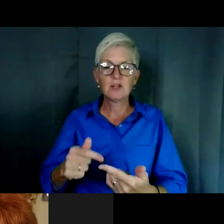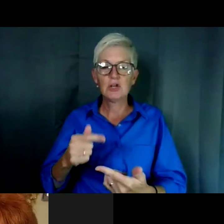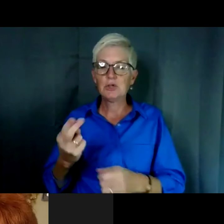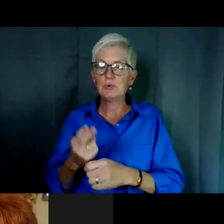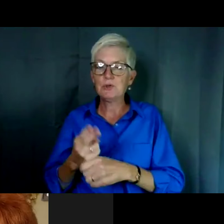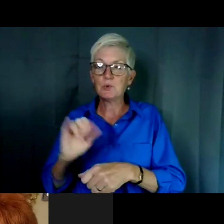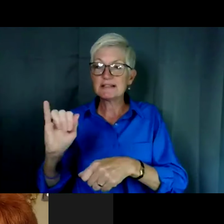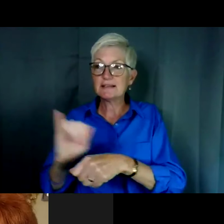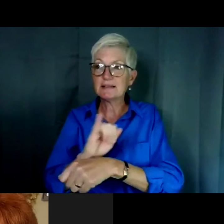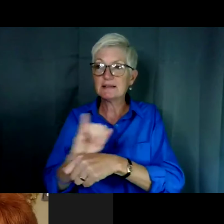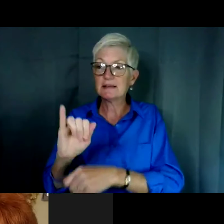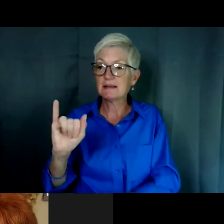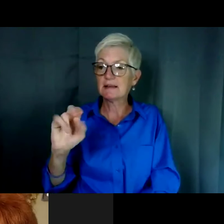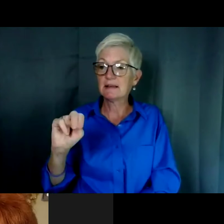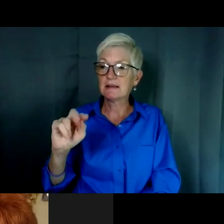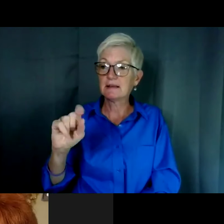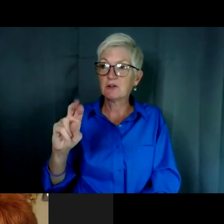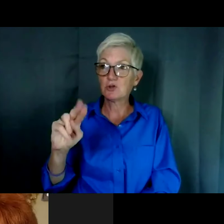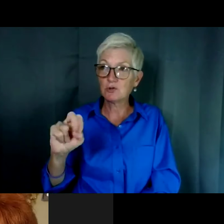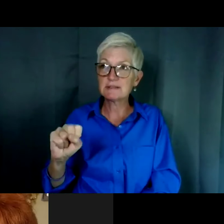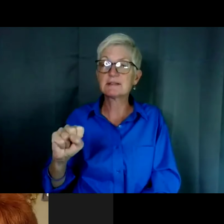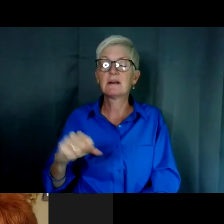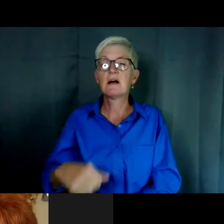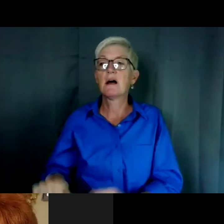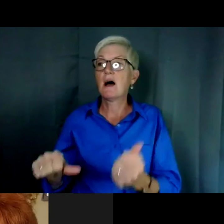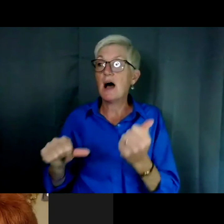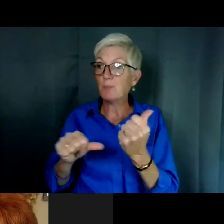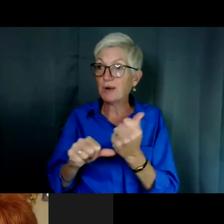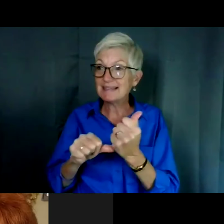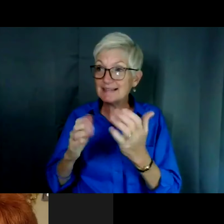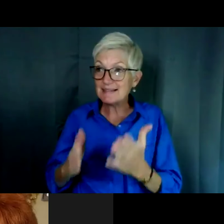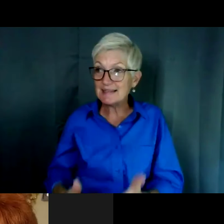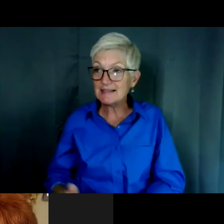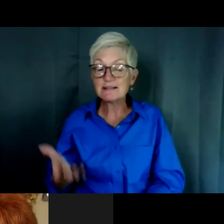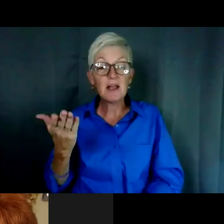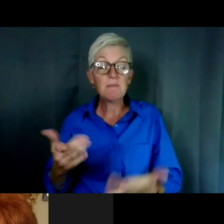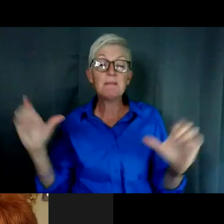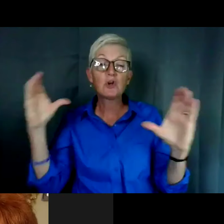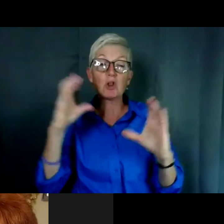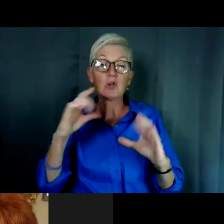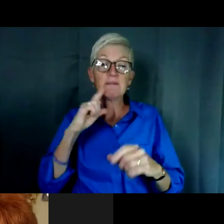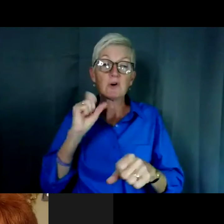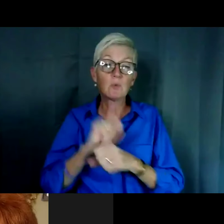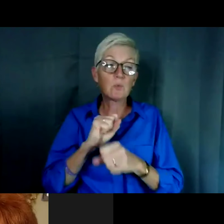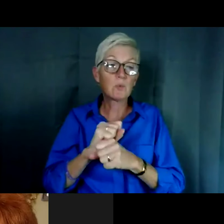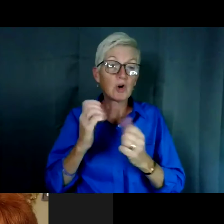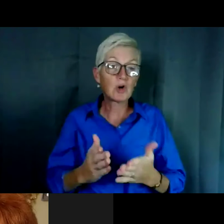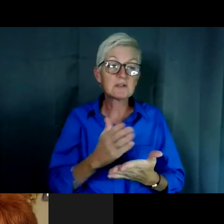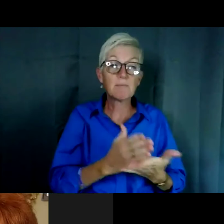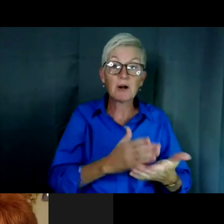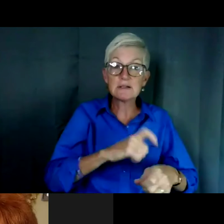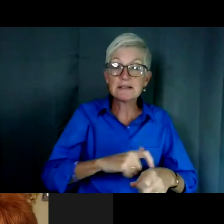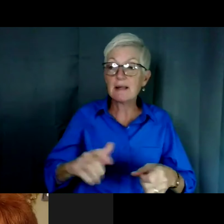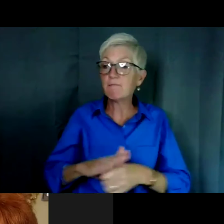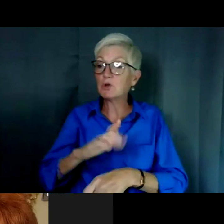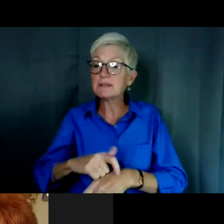maybe apprentices, or you're looking for workers, whether at the part-time or full-time level, you